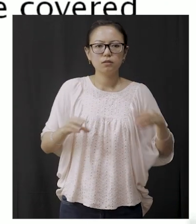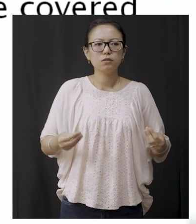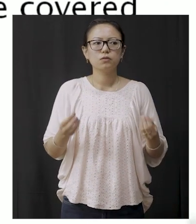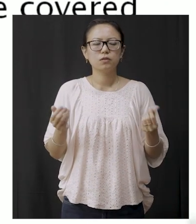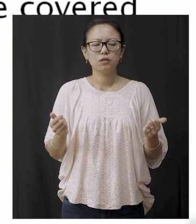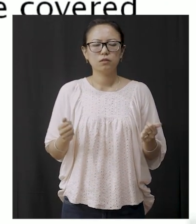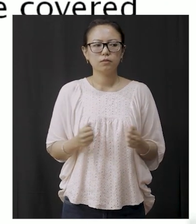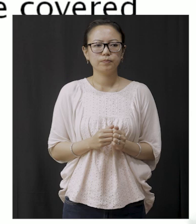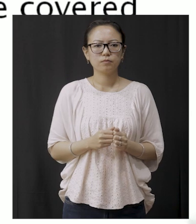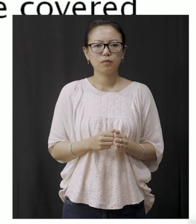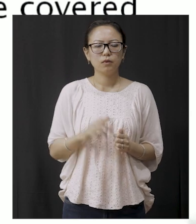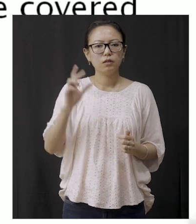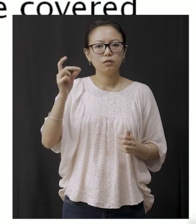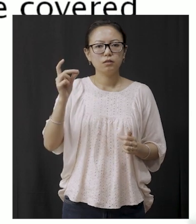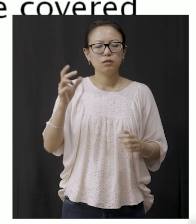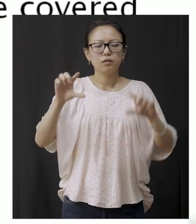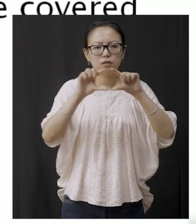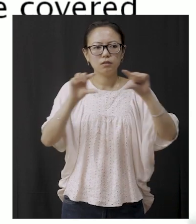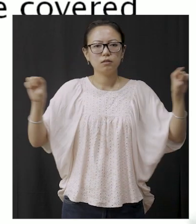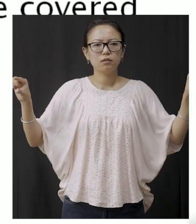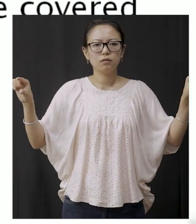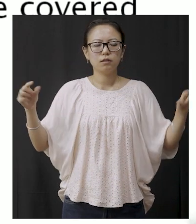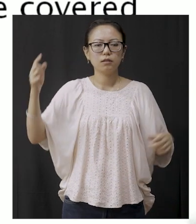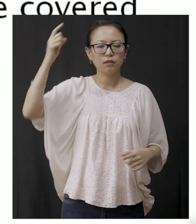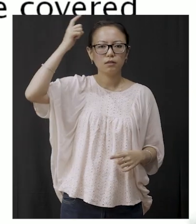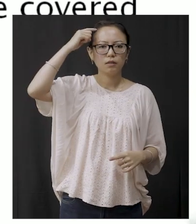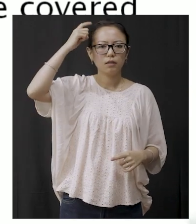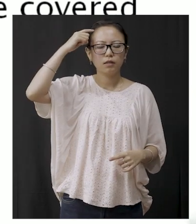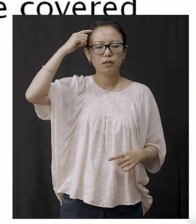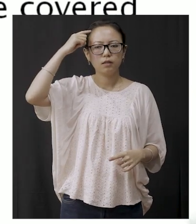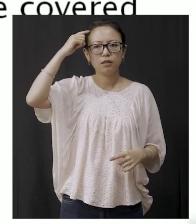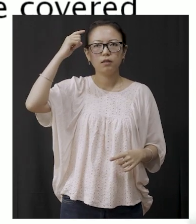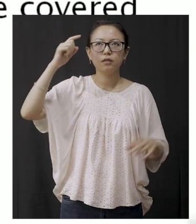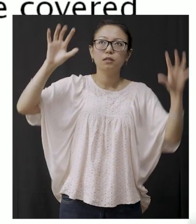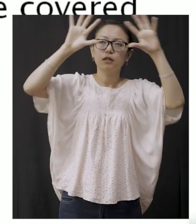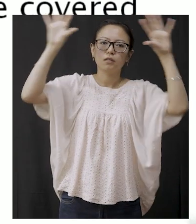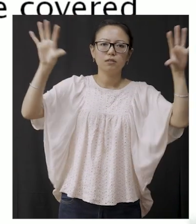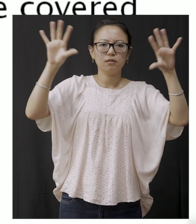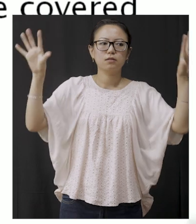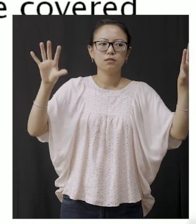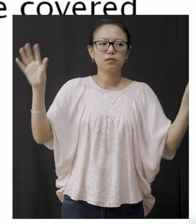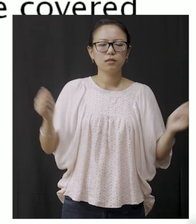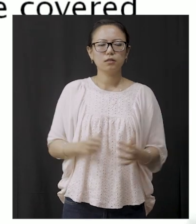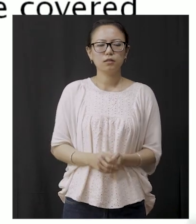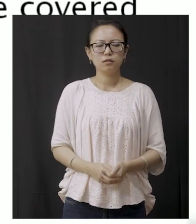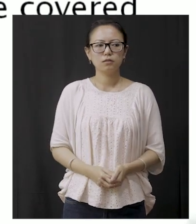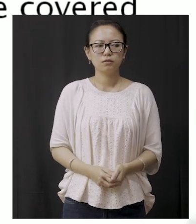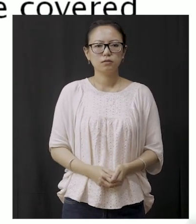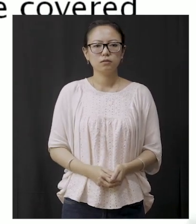sky. That means their head. The trees, they also have